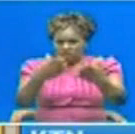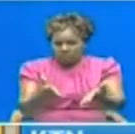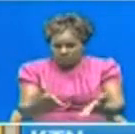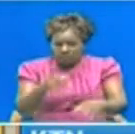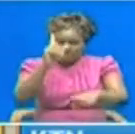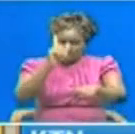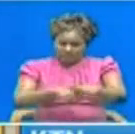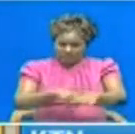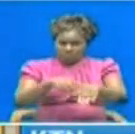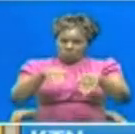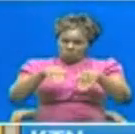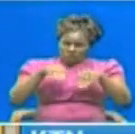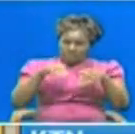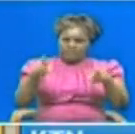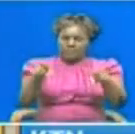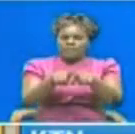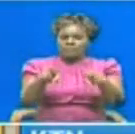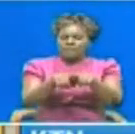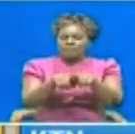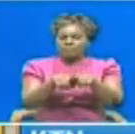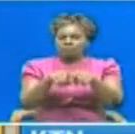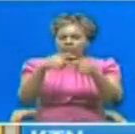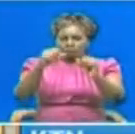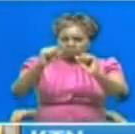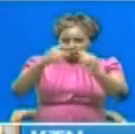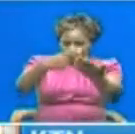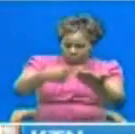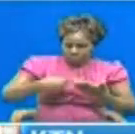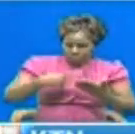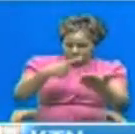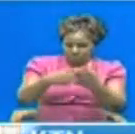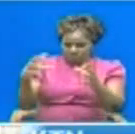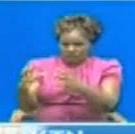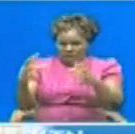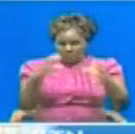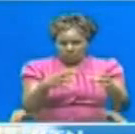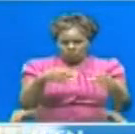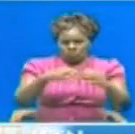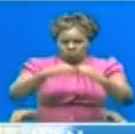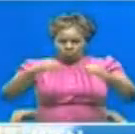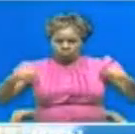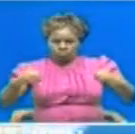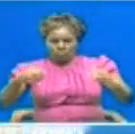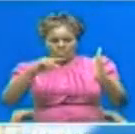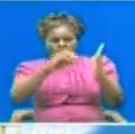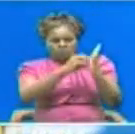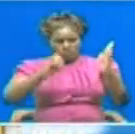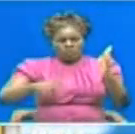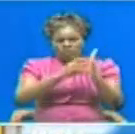take time as the litigating parties to isolate the issues